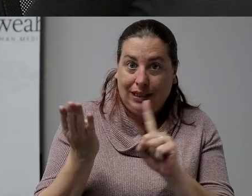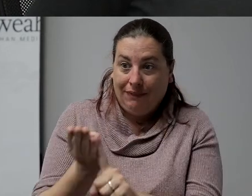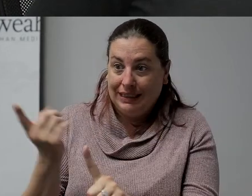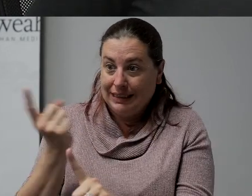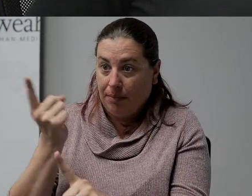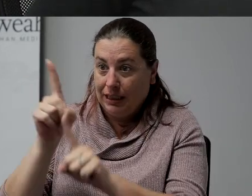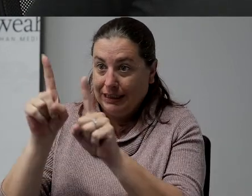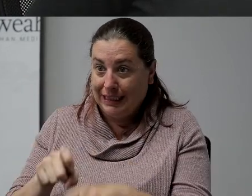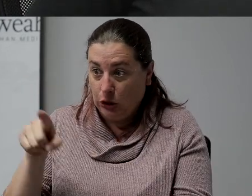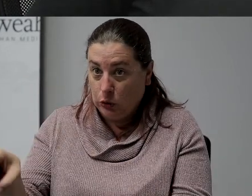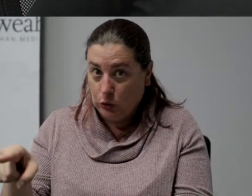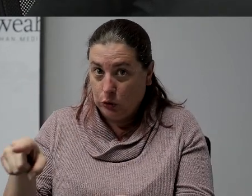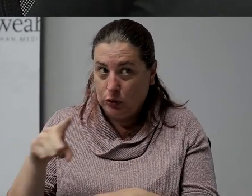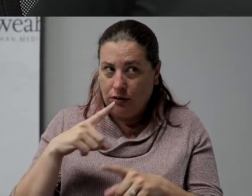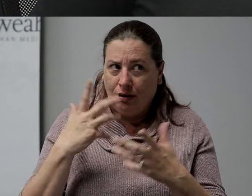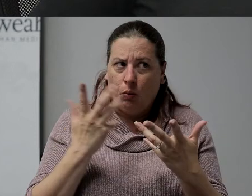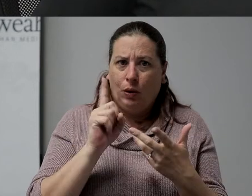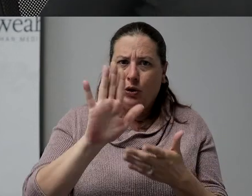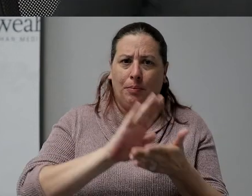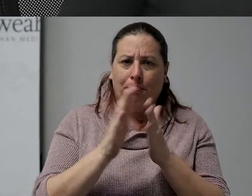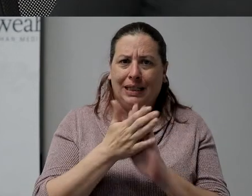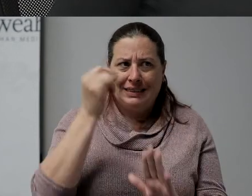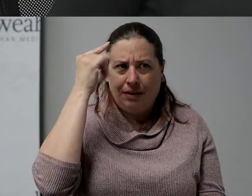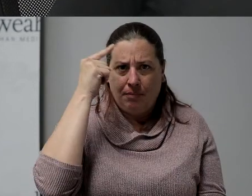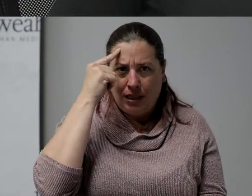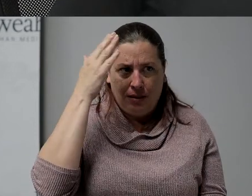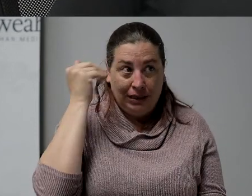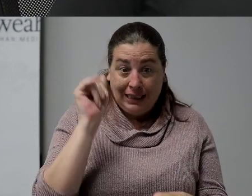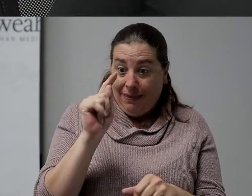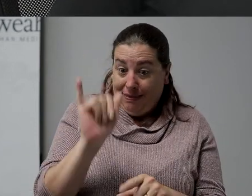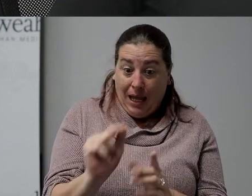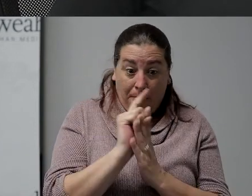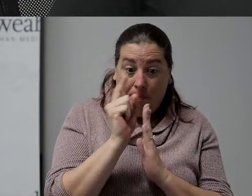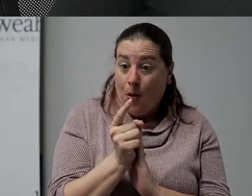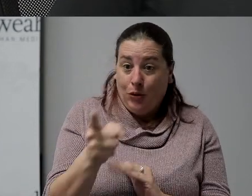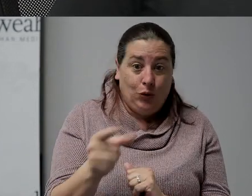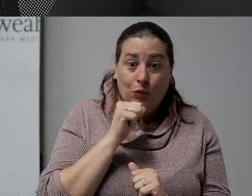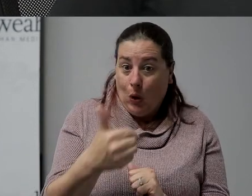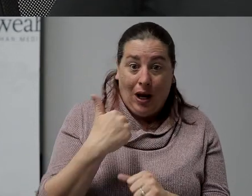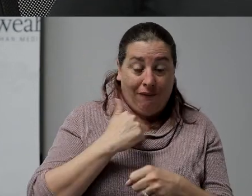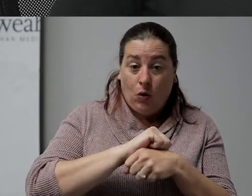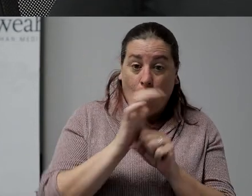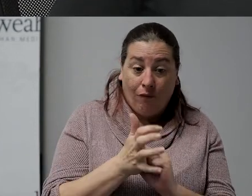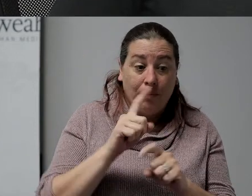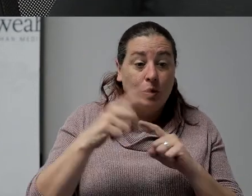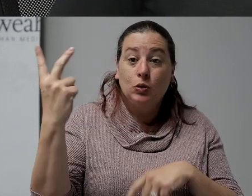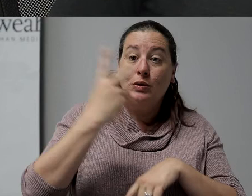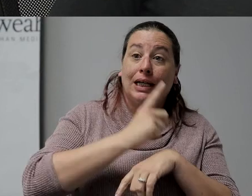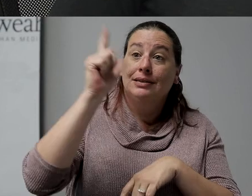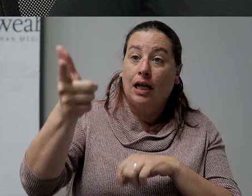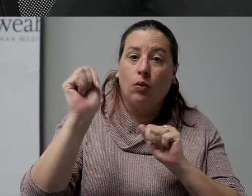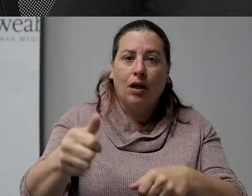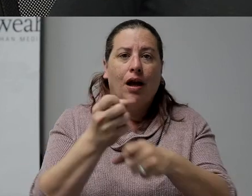peace of mind does it give you? It says right at that moment you're not infected, but again 2 days later you could be infected. So